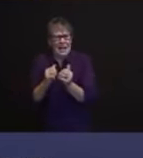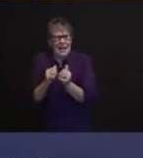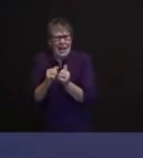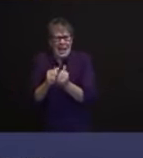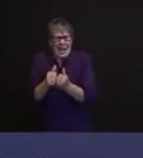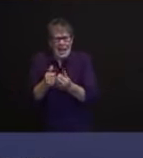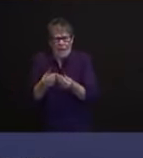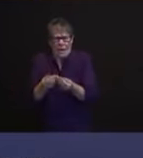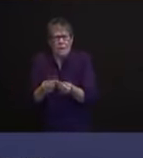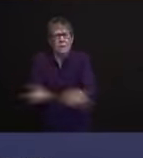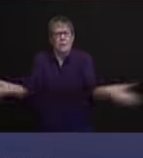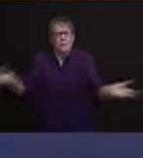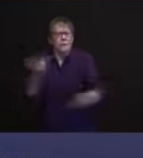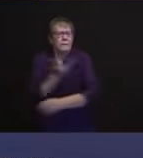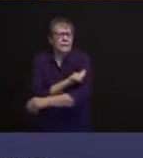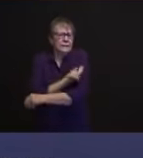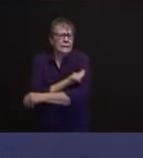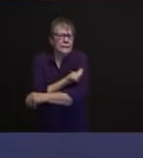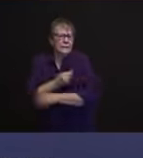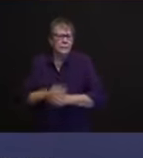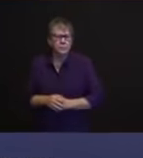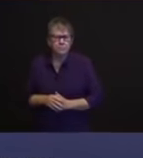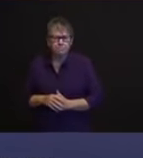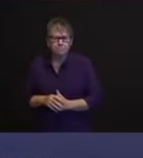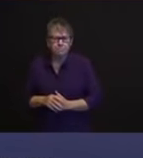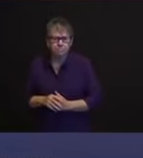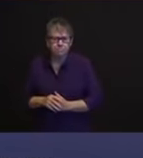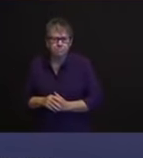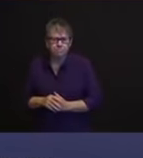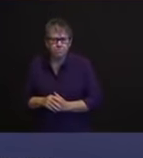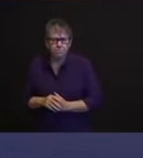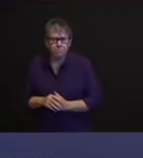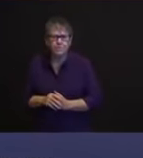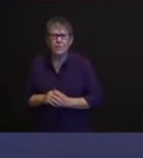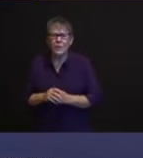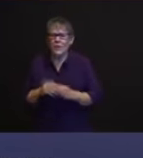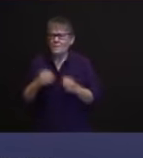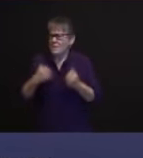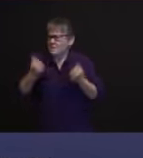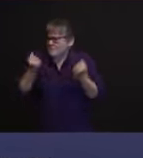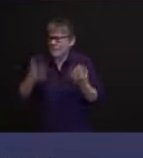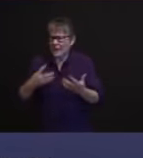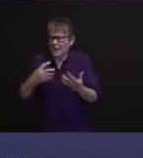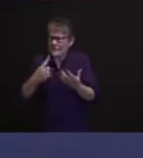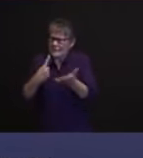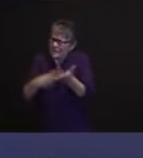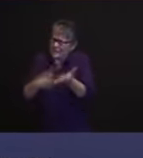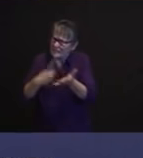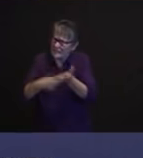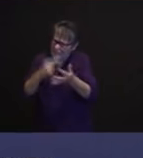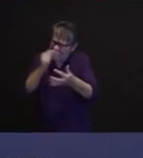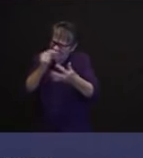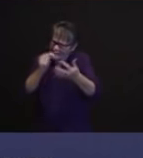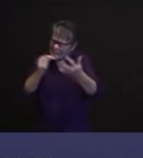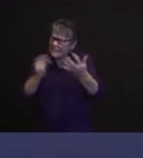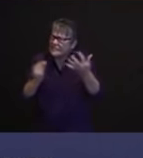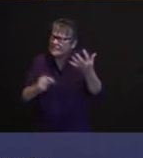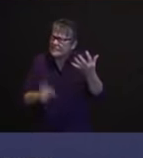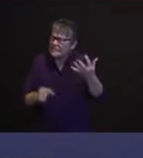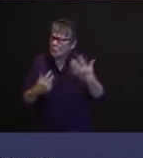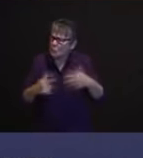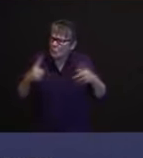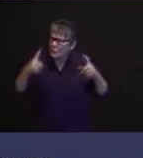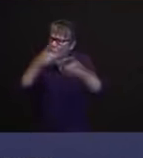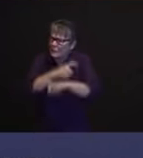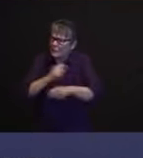your hospital system, healthcare providers. This is, particularly 2 shots, cold chain